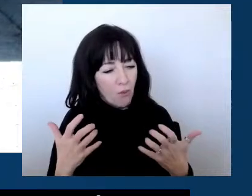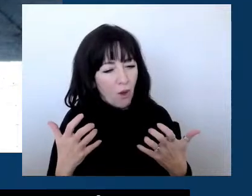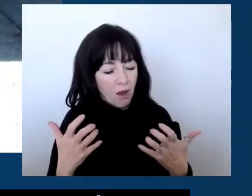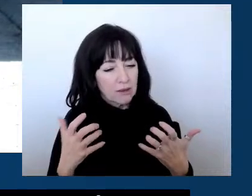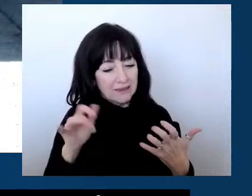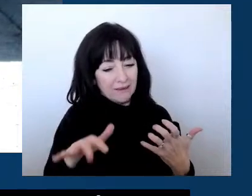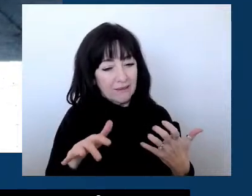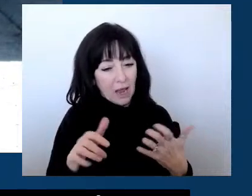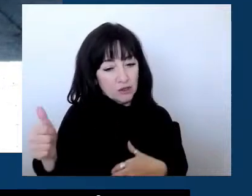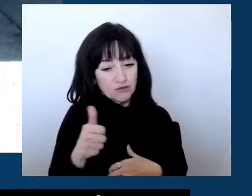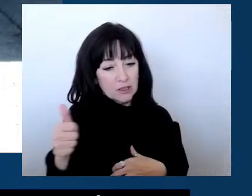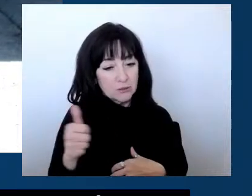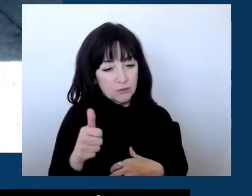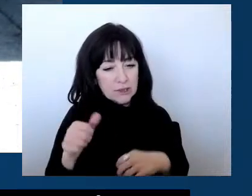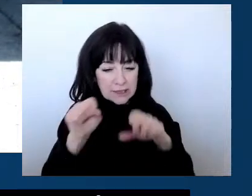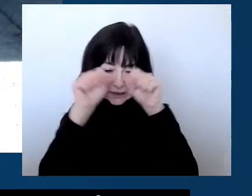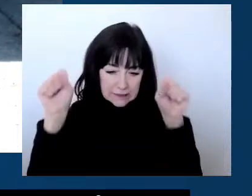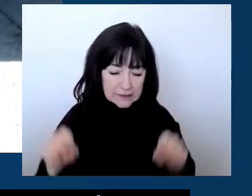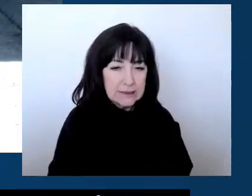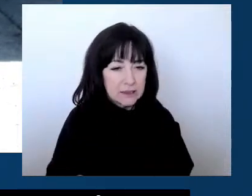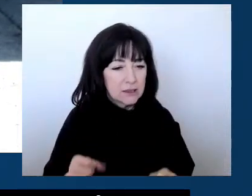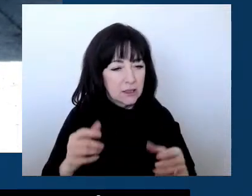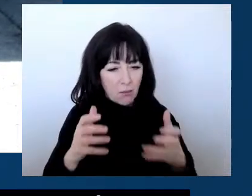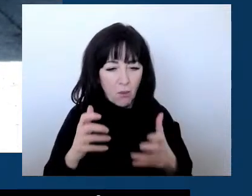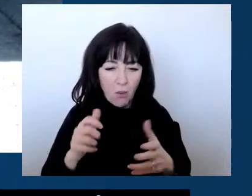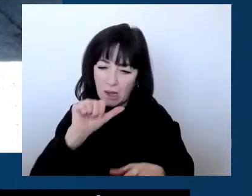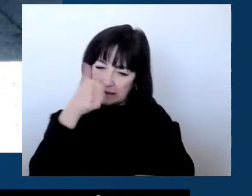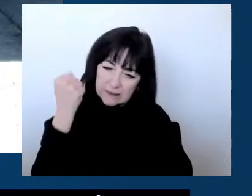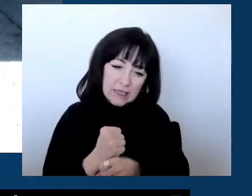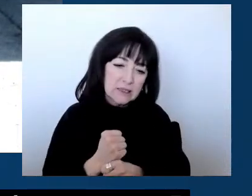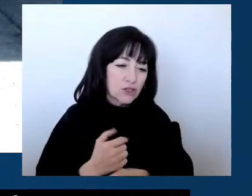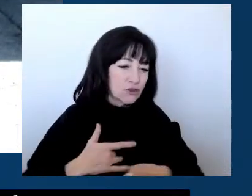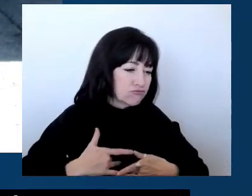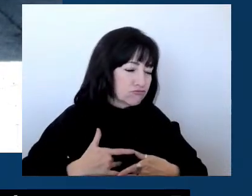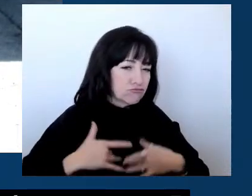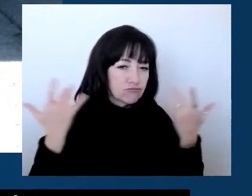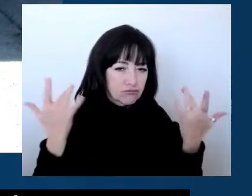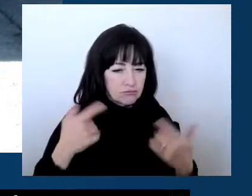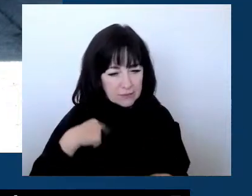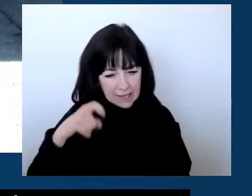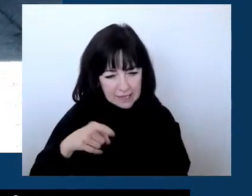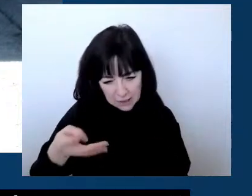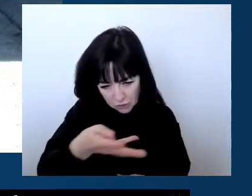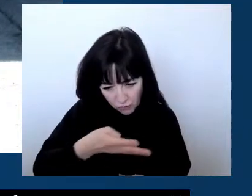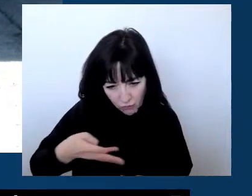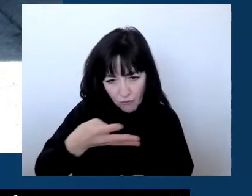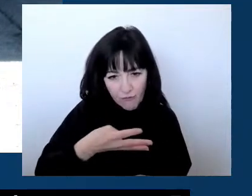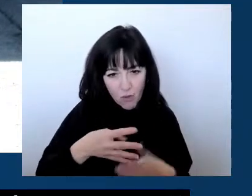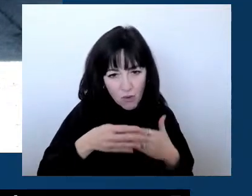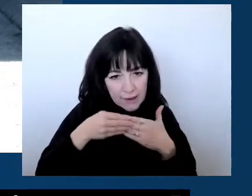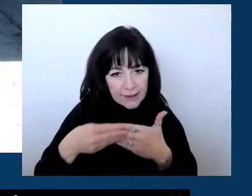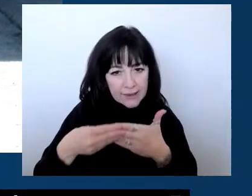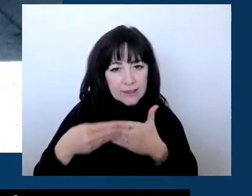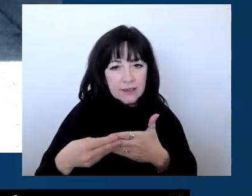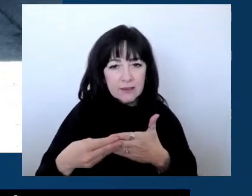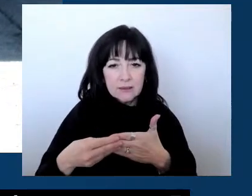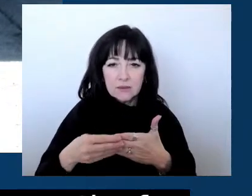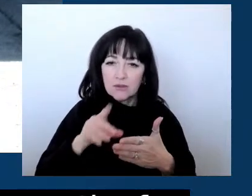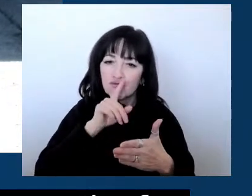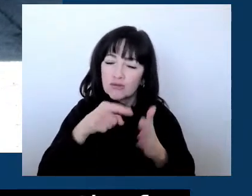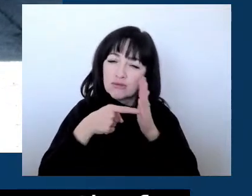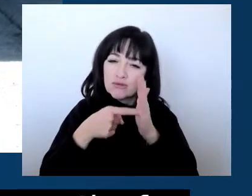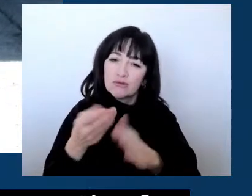and infrastructure decade. And he said, I need you, the four of us, to help lead the way. Our committee has